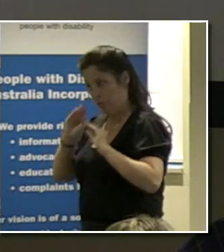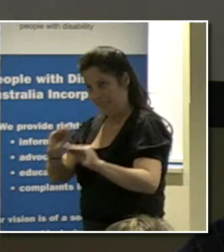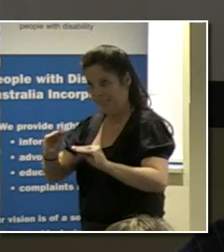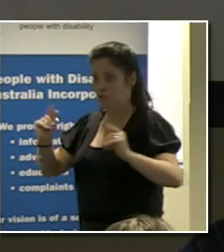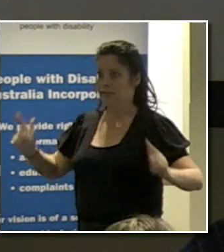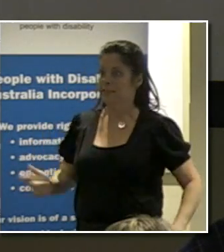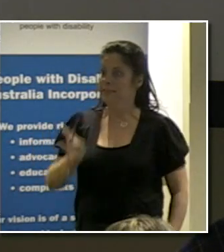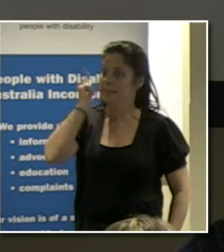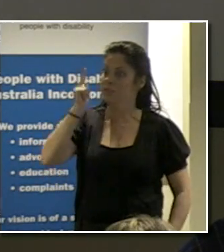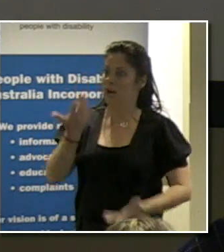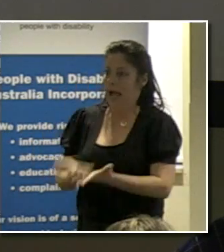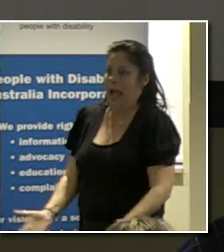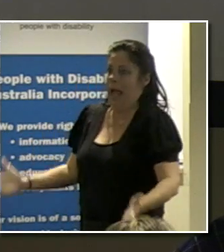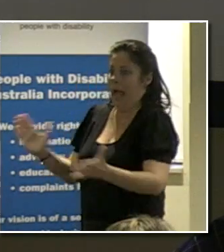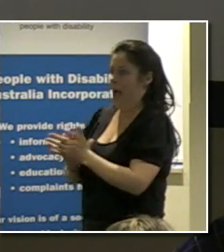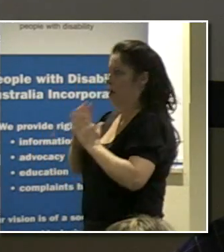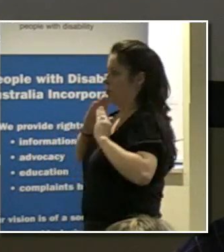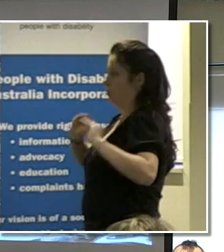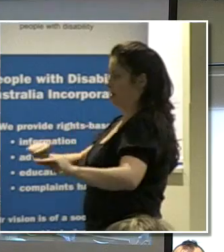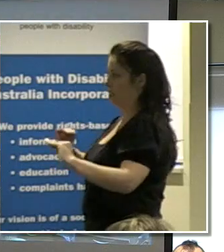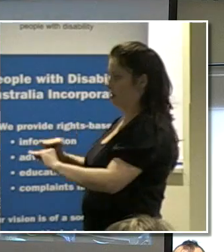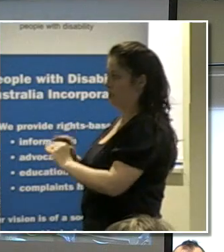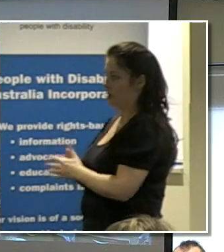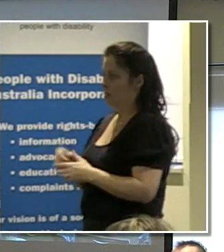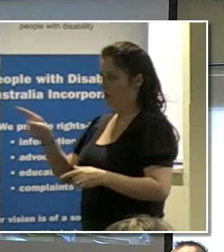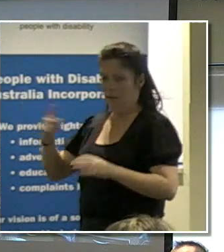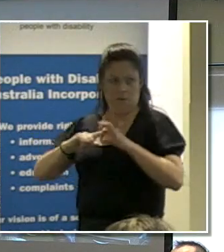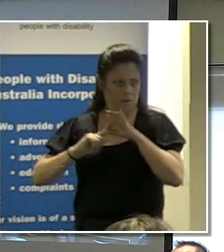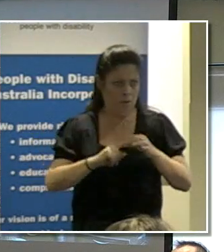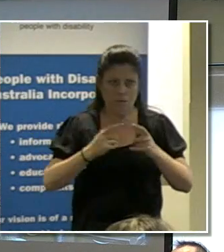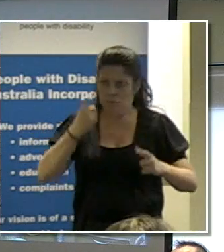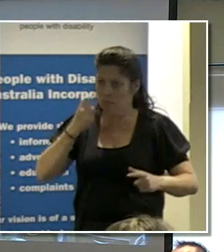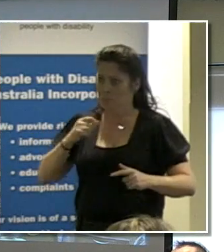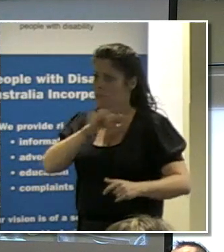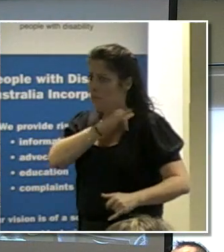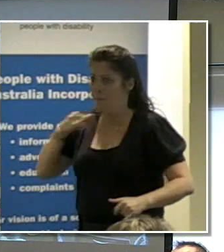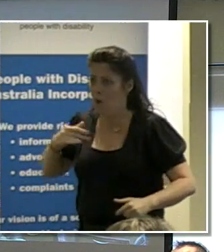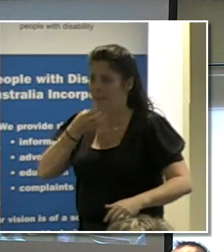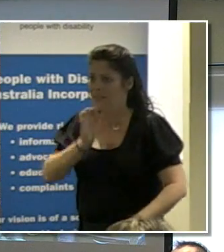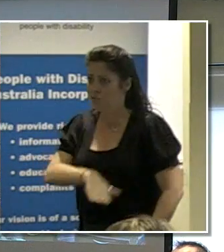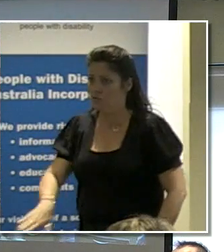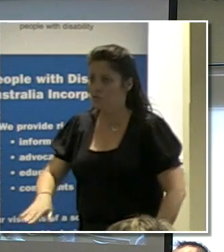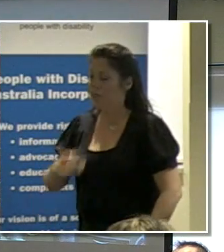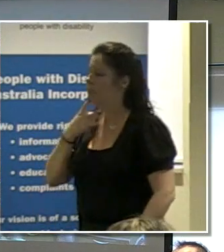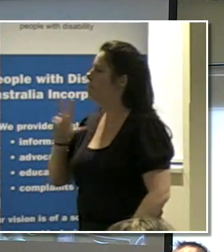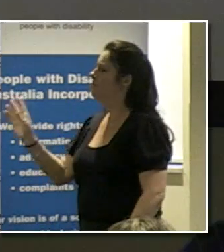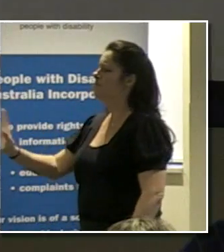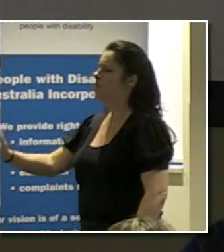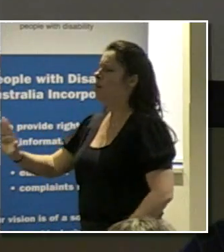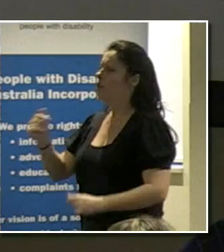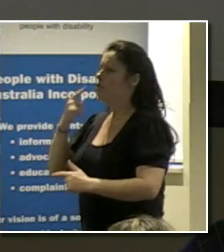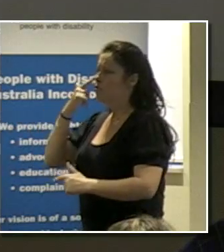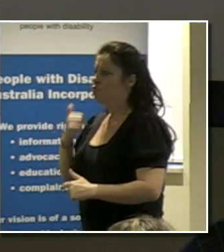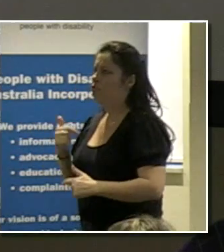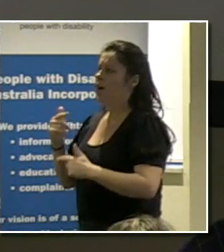with autism are included. They weren't trying to murder the children, were they? They were trying to restrain them and seclude them, but